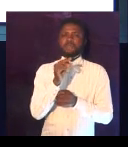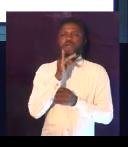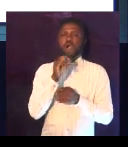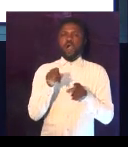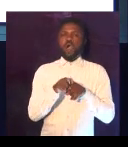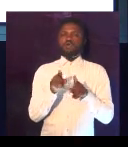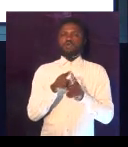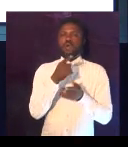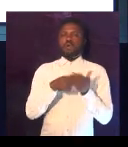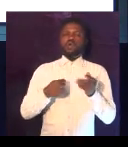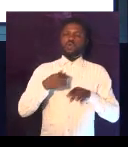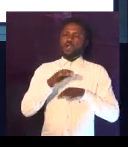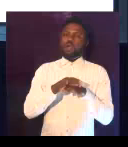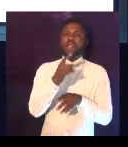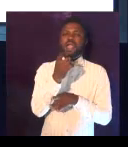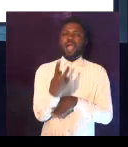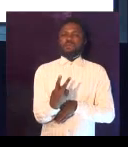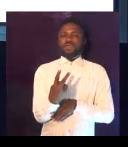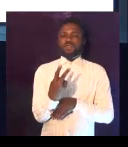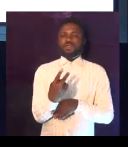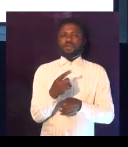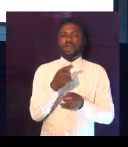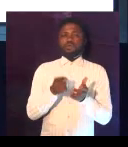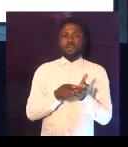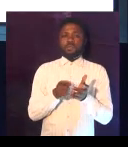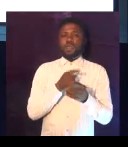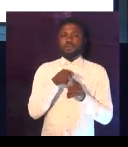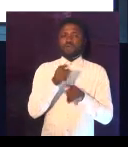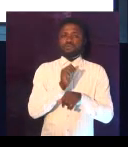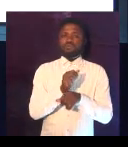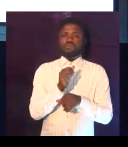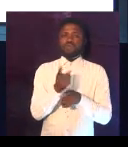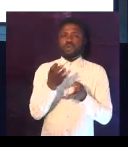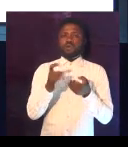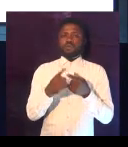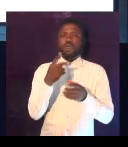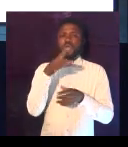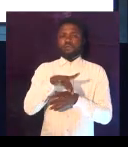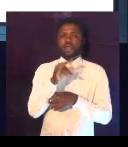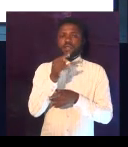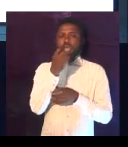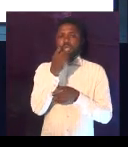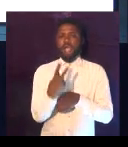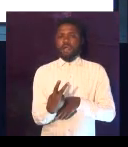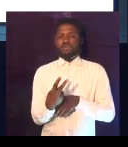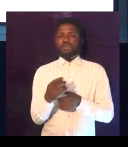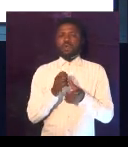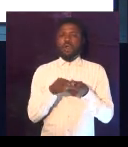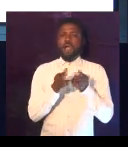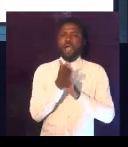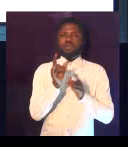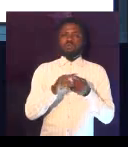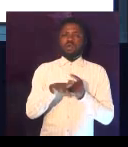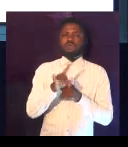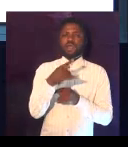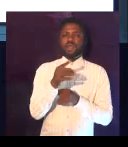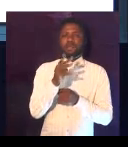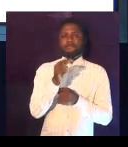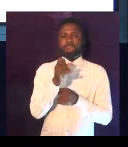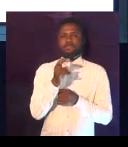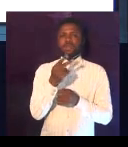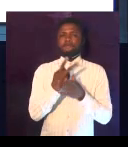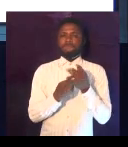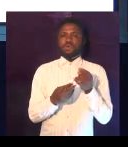The mean is also what you call the average. So sometimes when you're working and you're asked to find the average or you're asked to find the